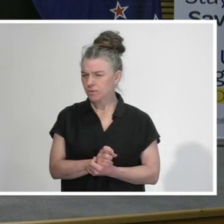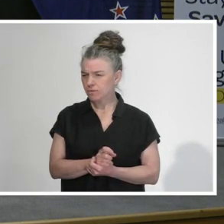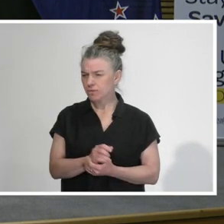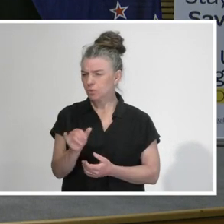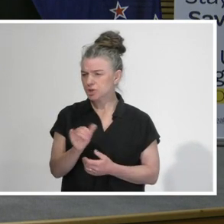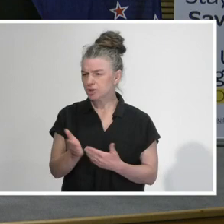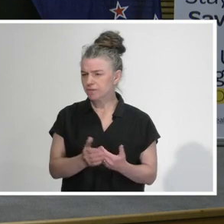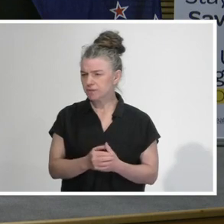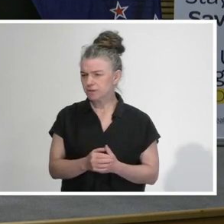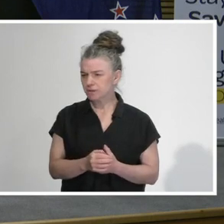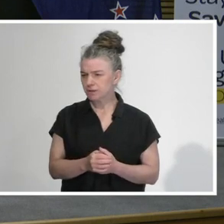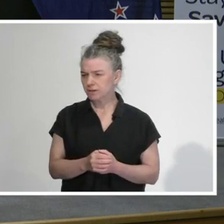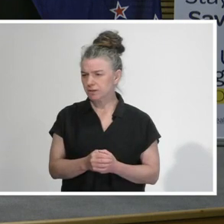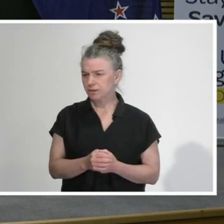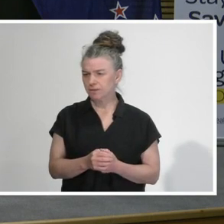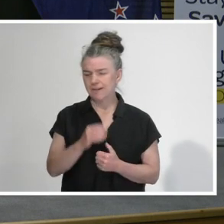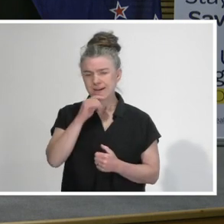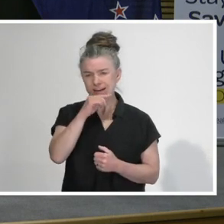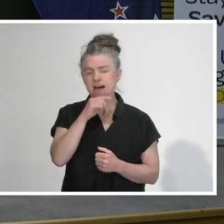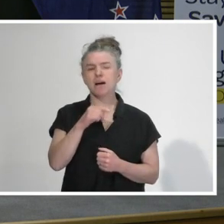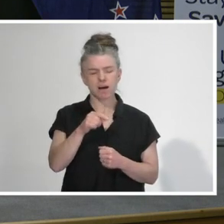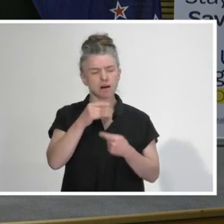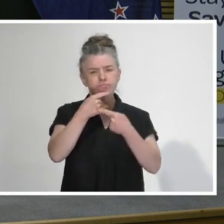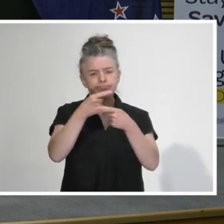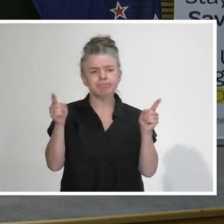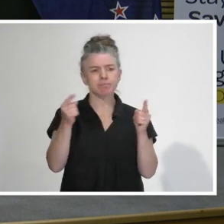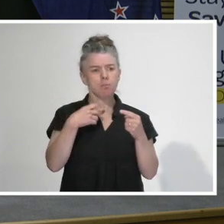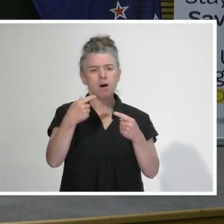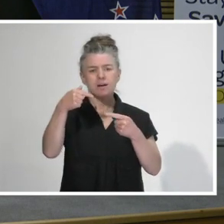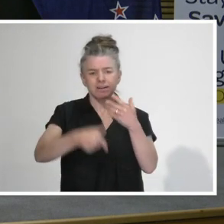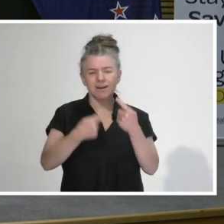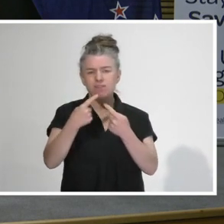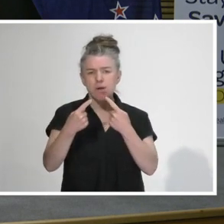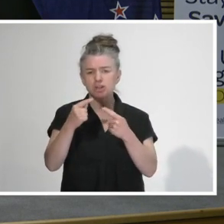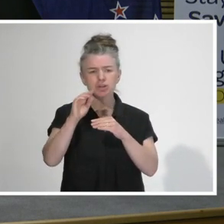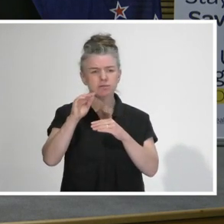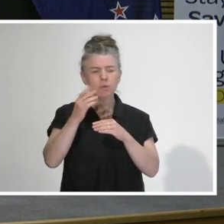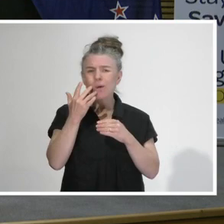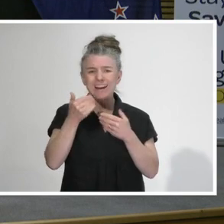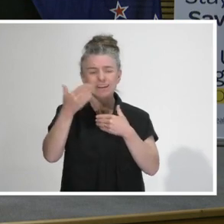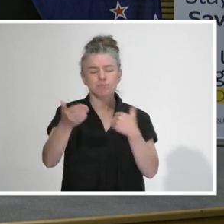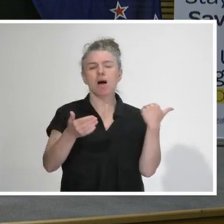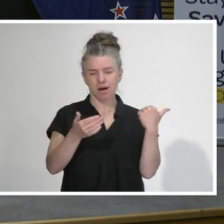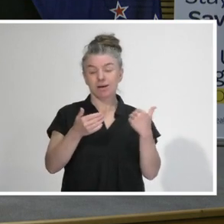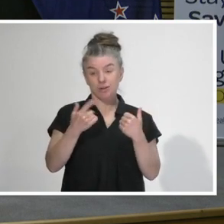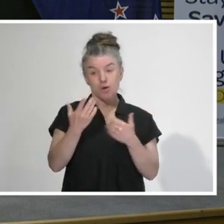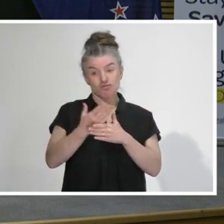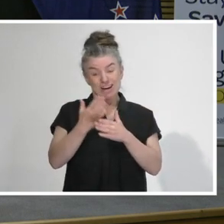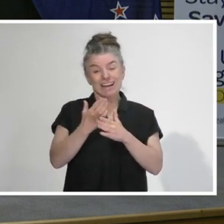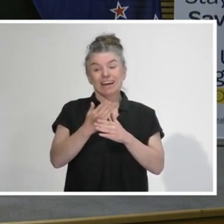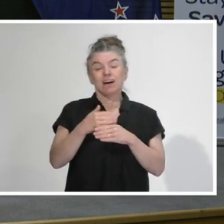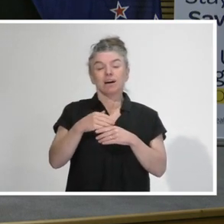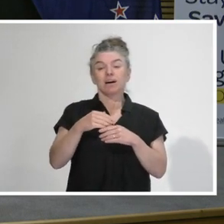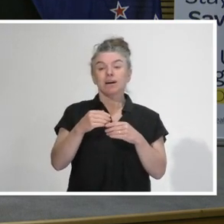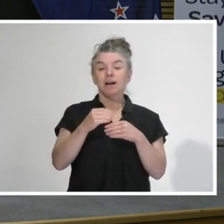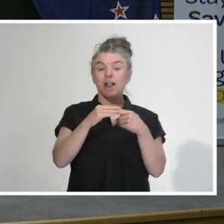from the principles that we did for alert level 4, and that was keeping interaction with one another to a bare minimum, except for